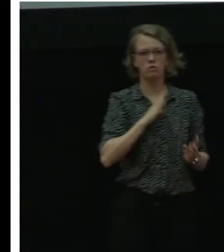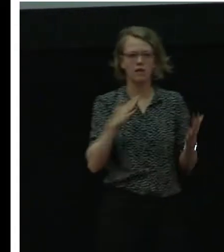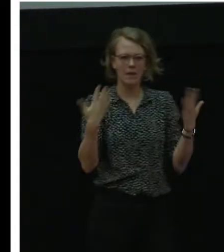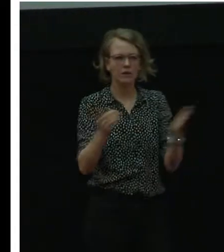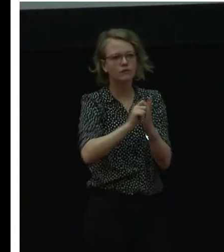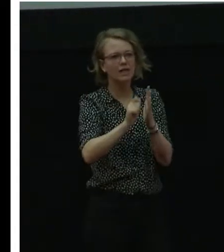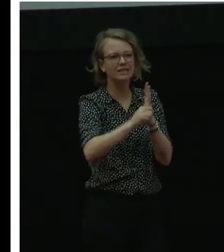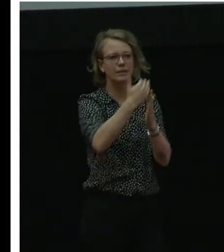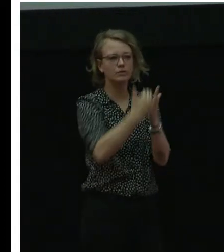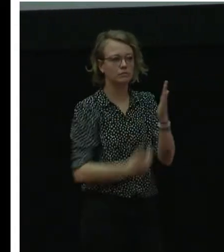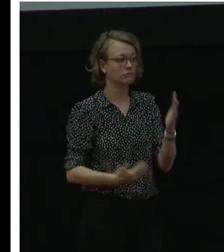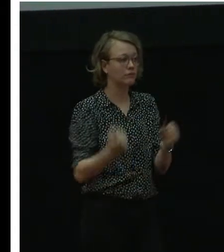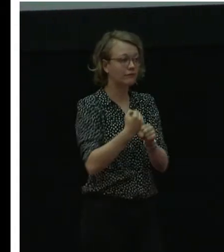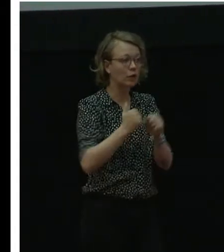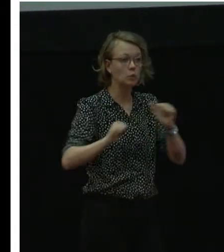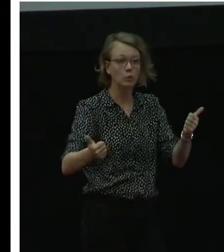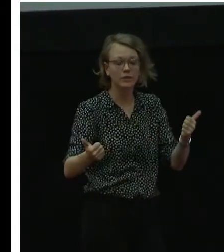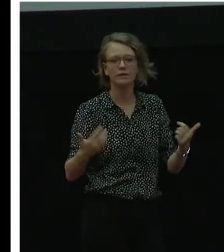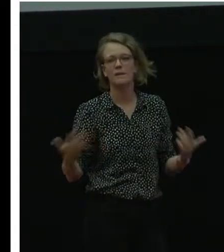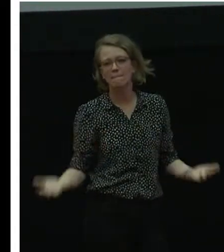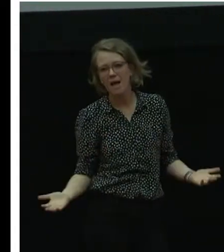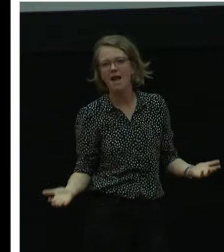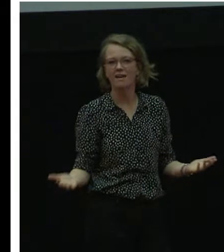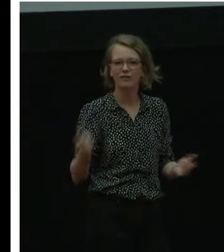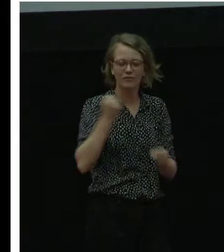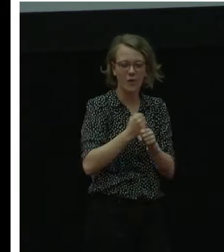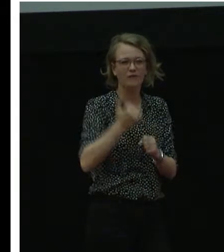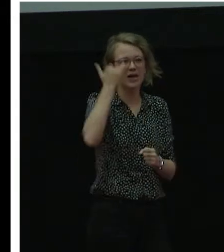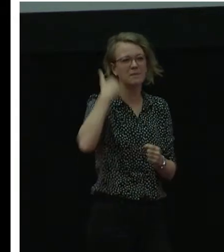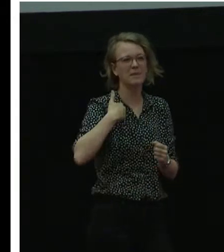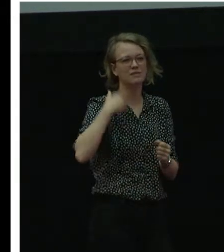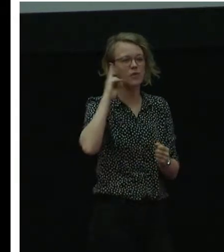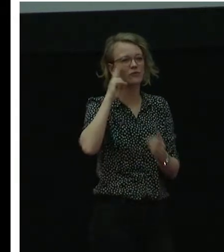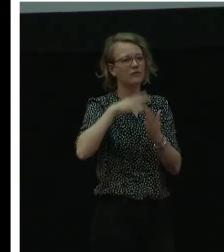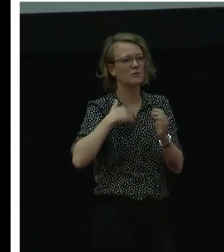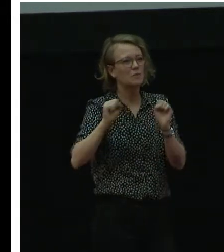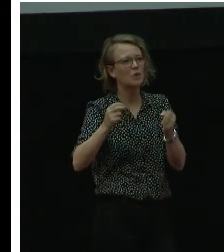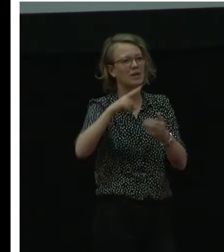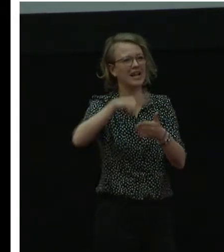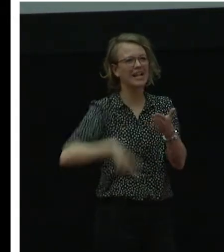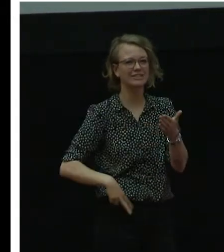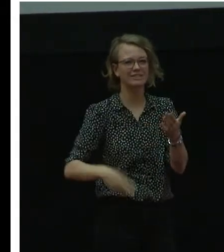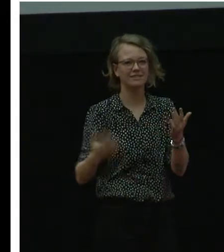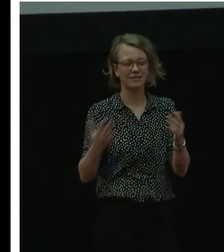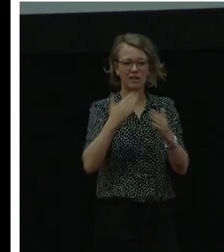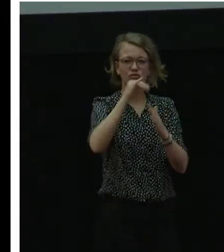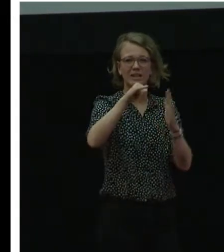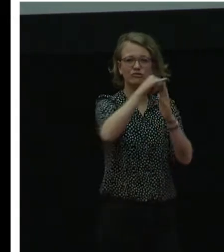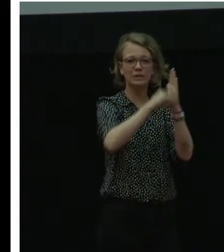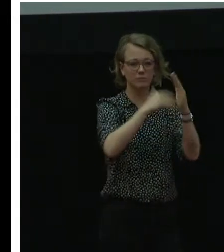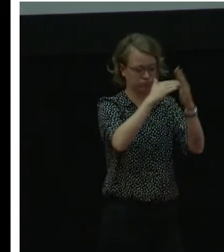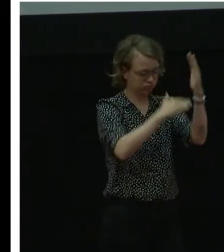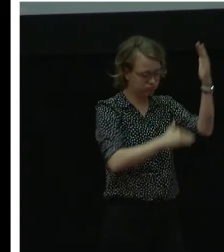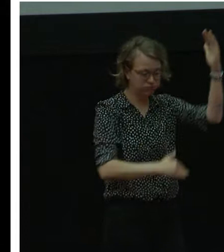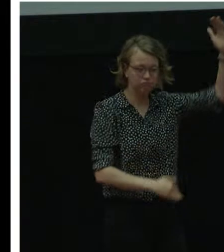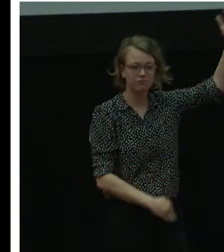knowledge either. What we also have is transcripts. They work well, but if you already have